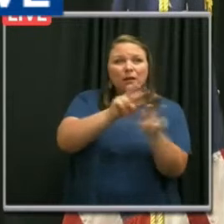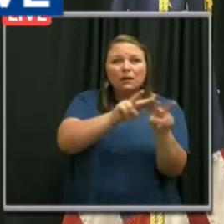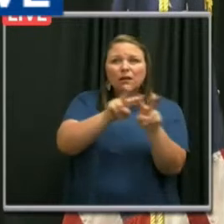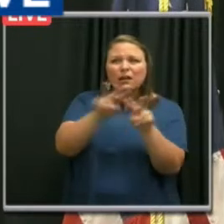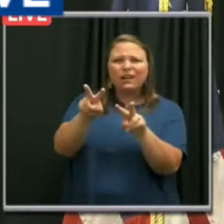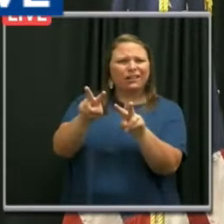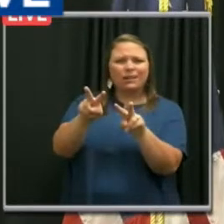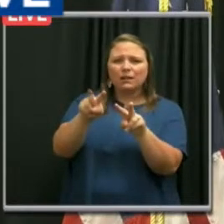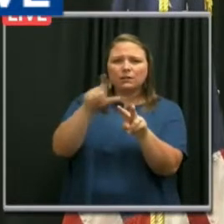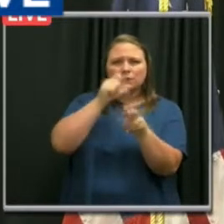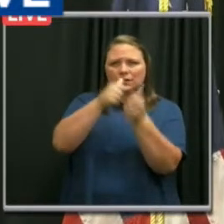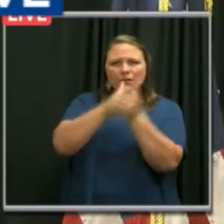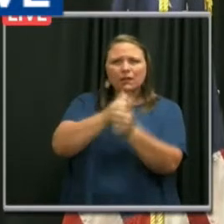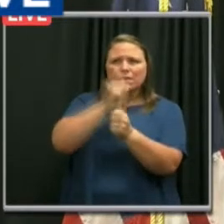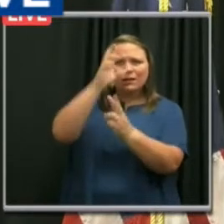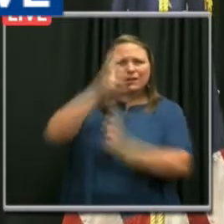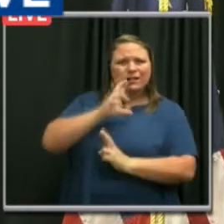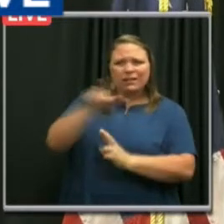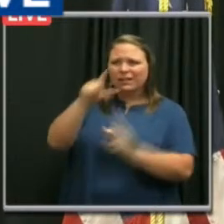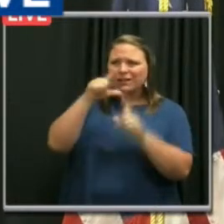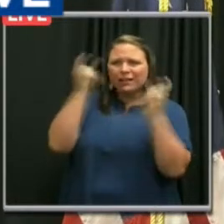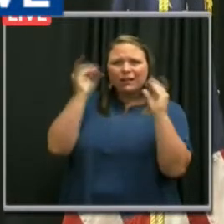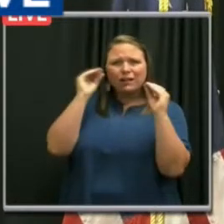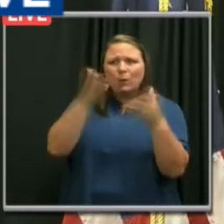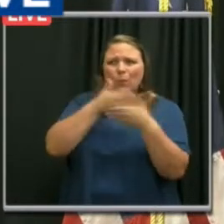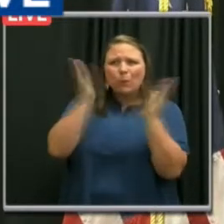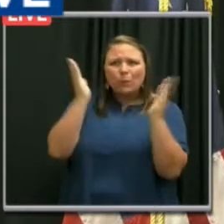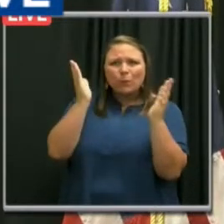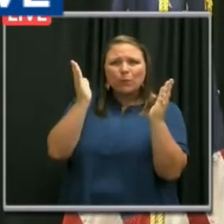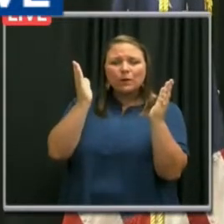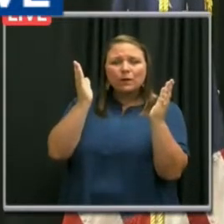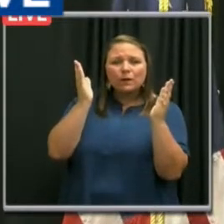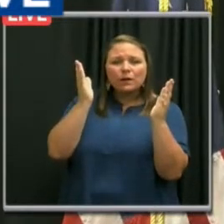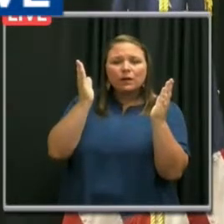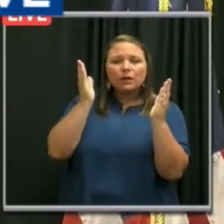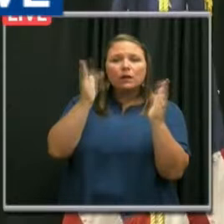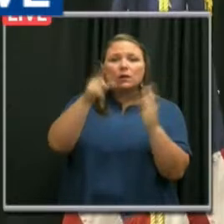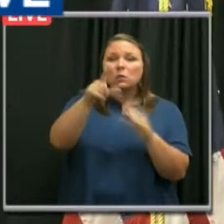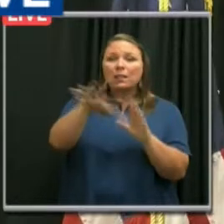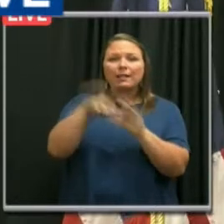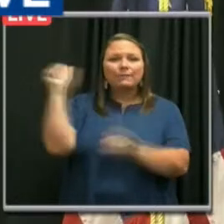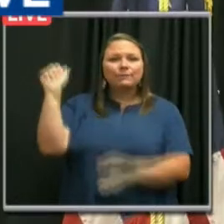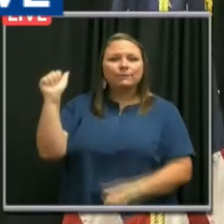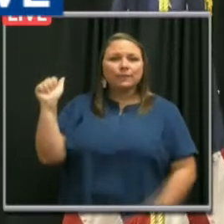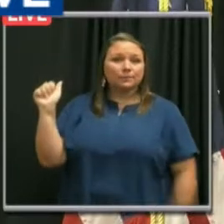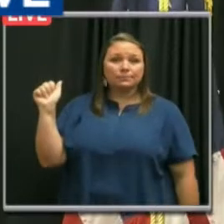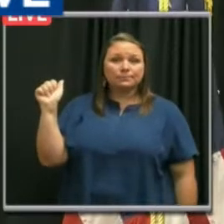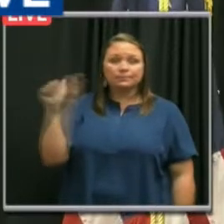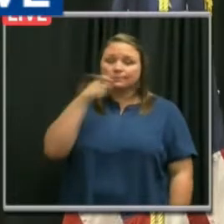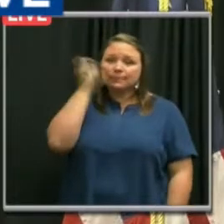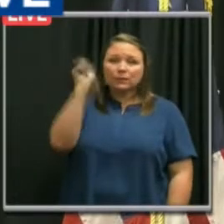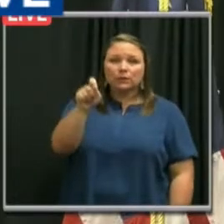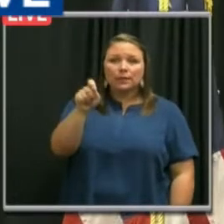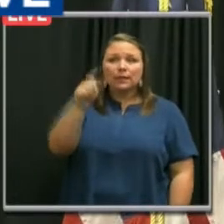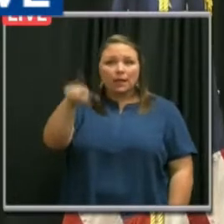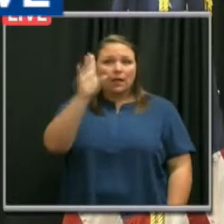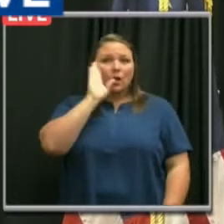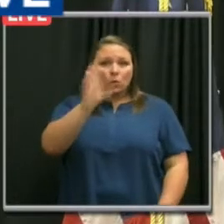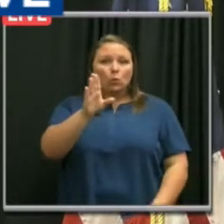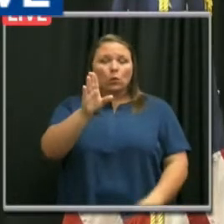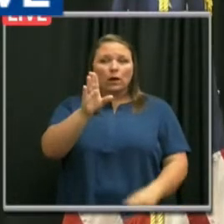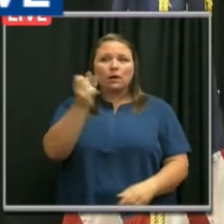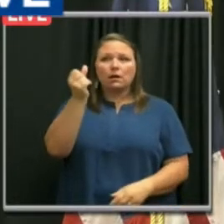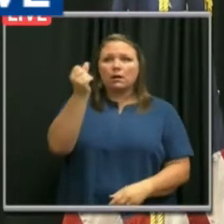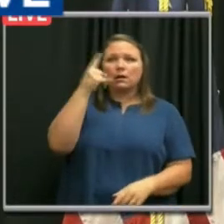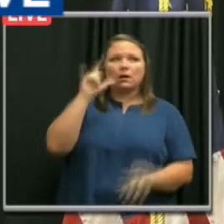you don't feel that that business respects you by having the employees wear a mask, turn around and walk out. And I assure you, at some point,